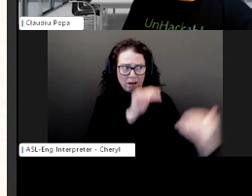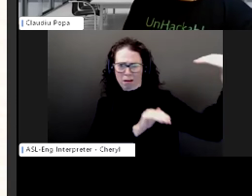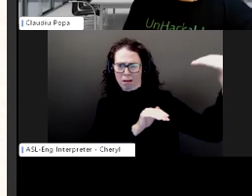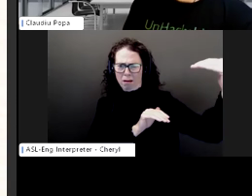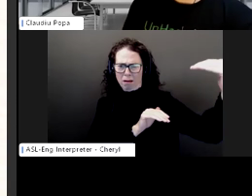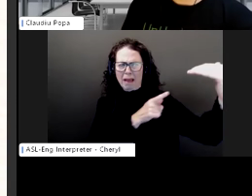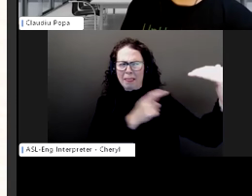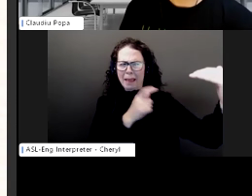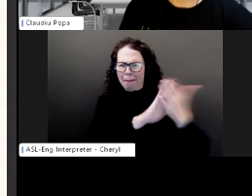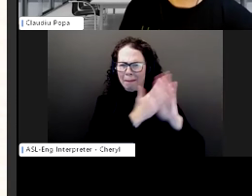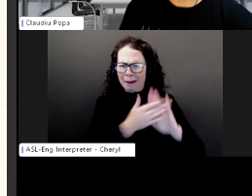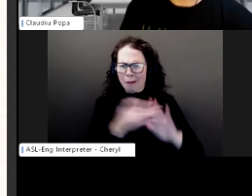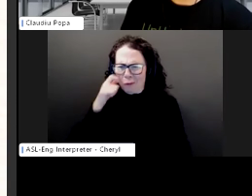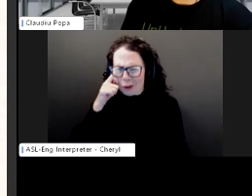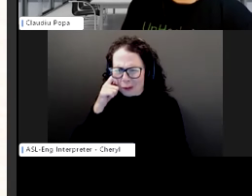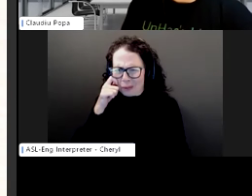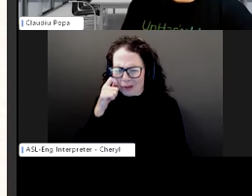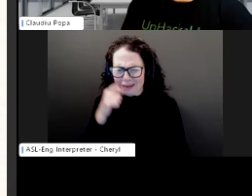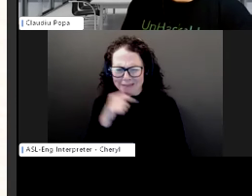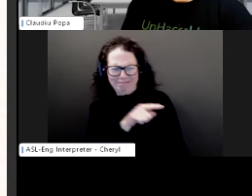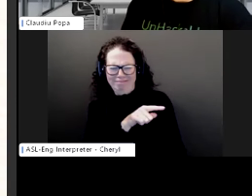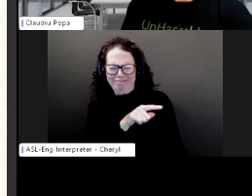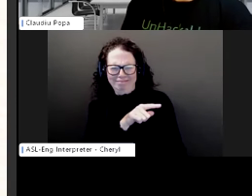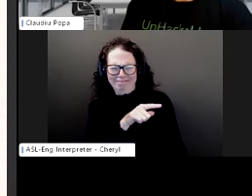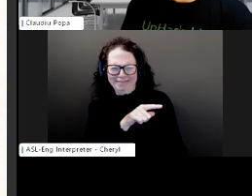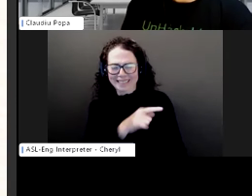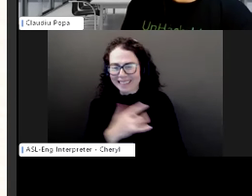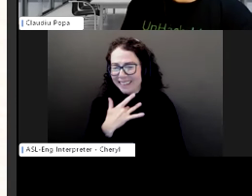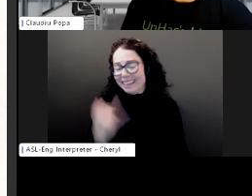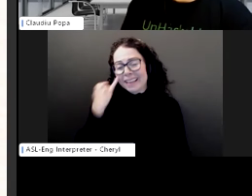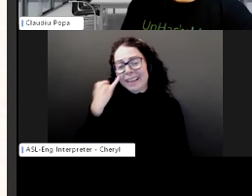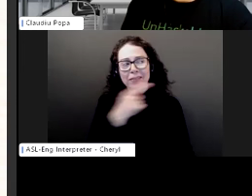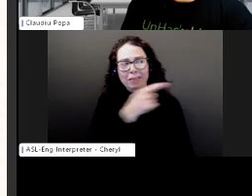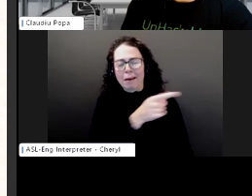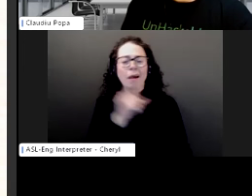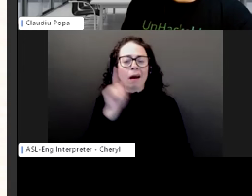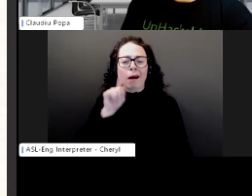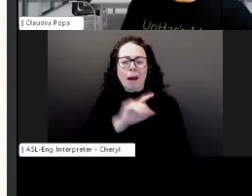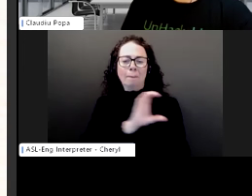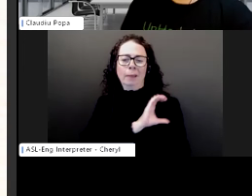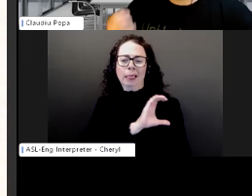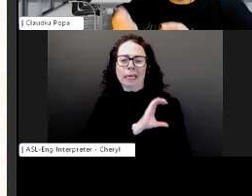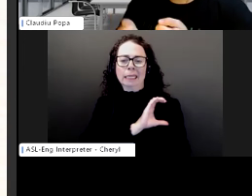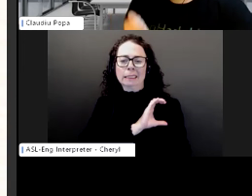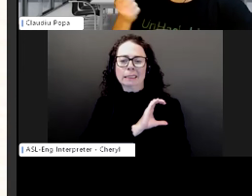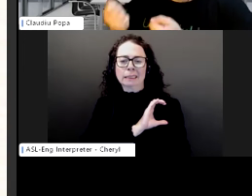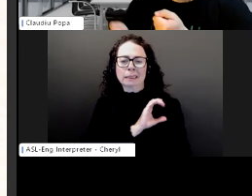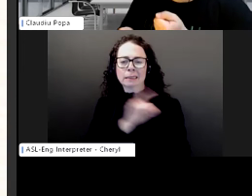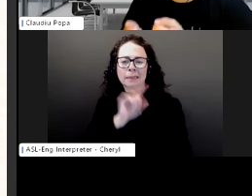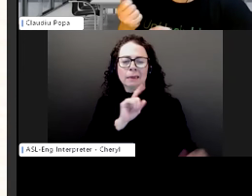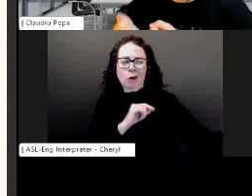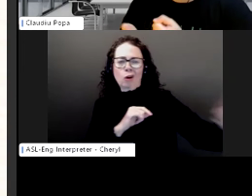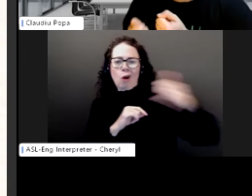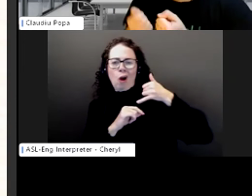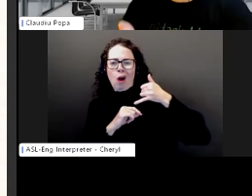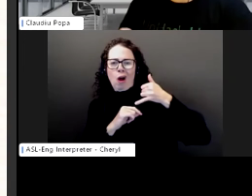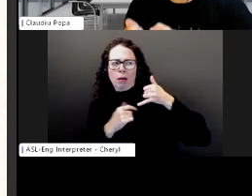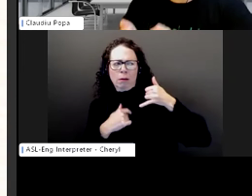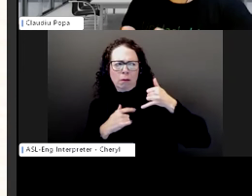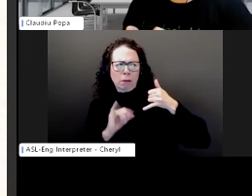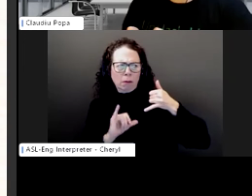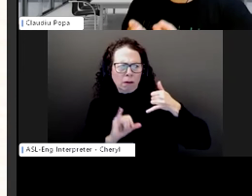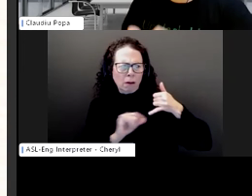police officers aren't likely to call you and start insulting you. But if they can feel that people